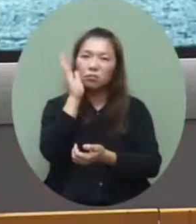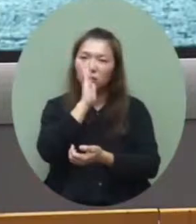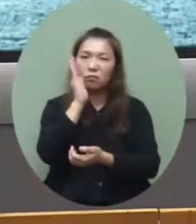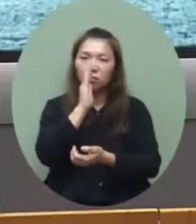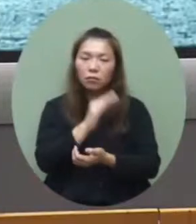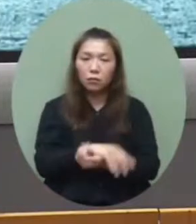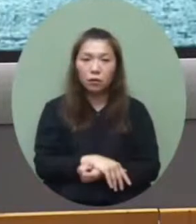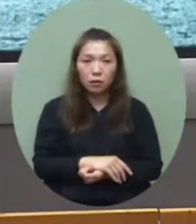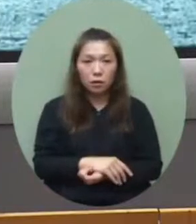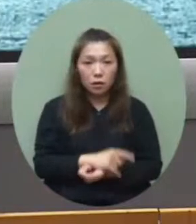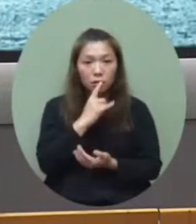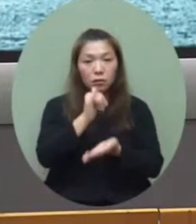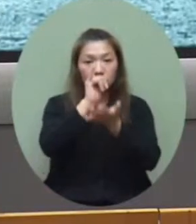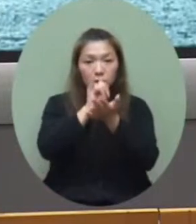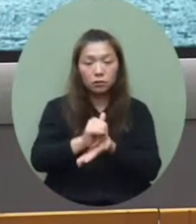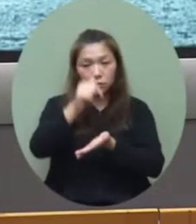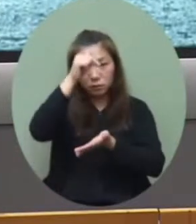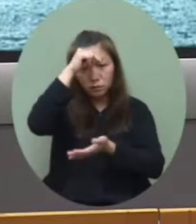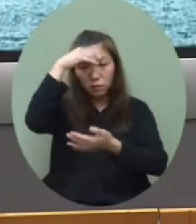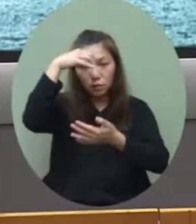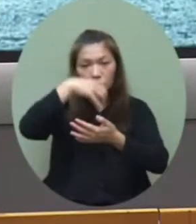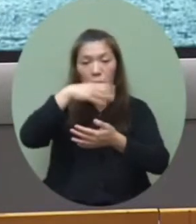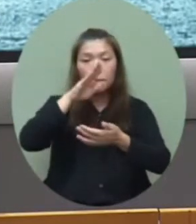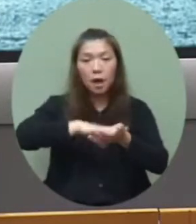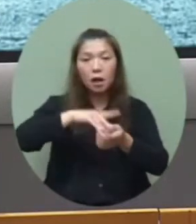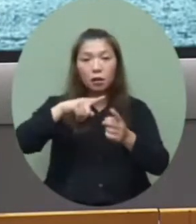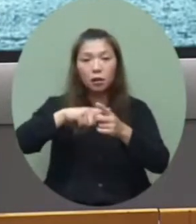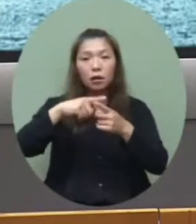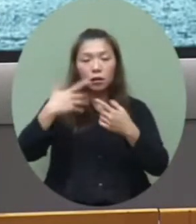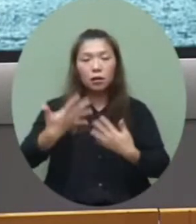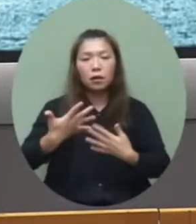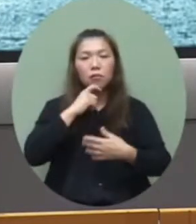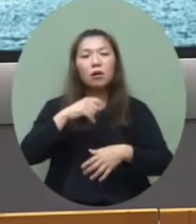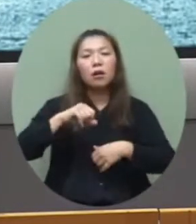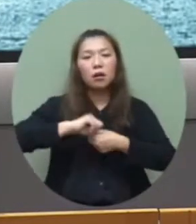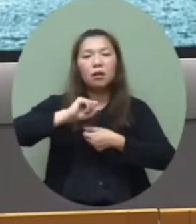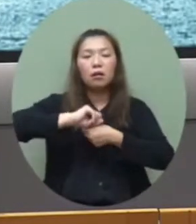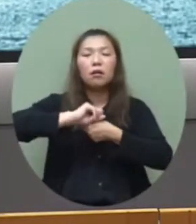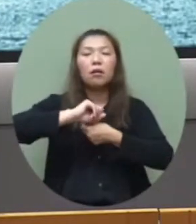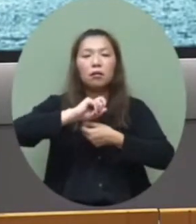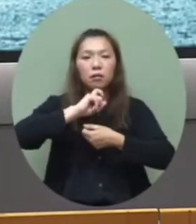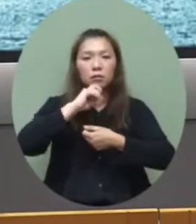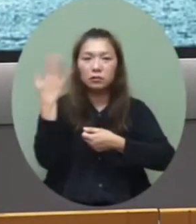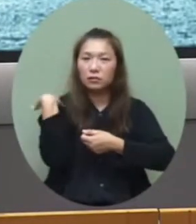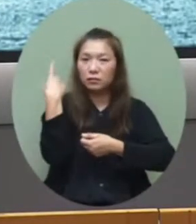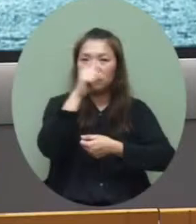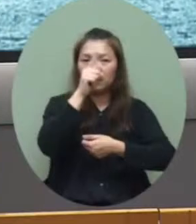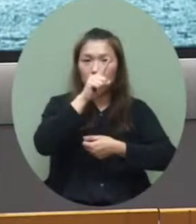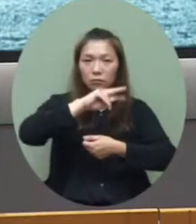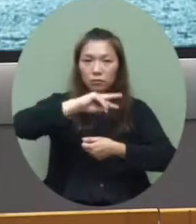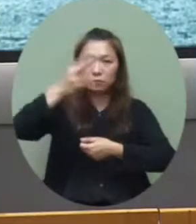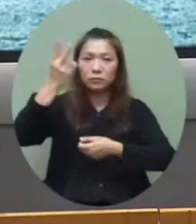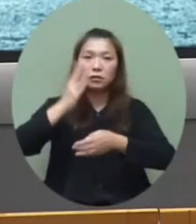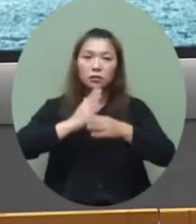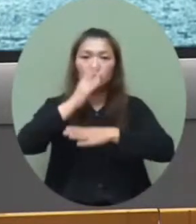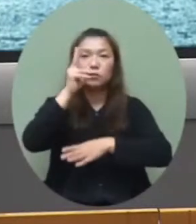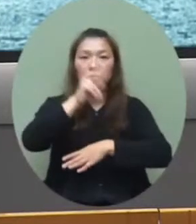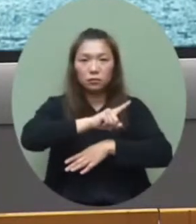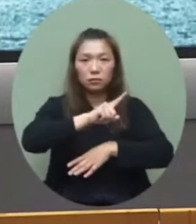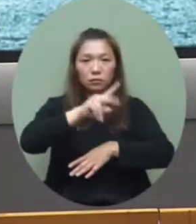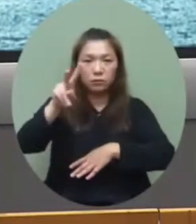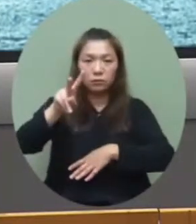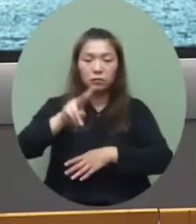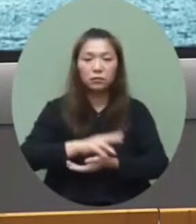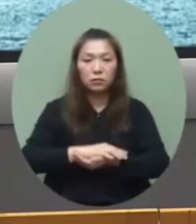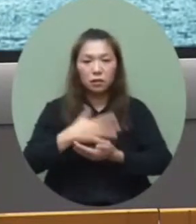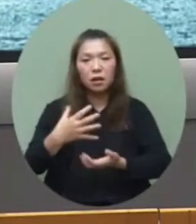For hospitals, the daily admission now stands at 150 patients, and this is low increase